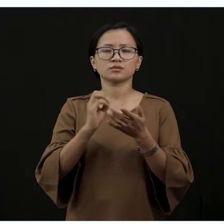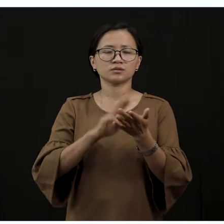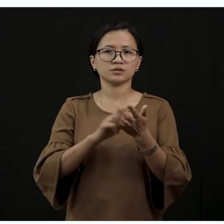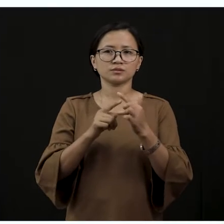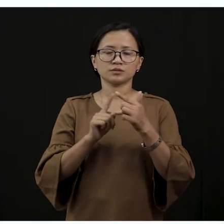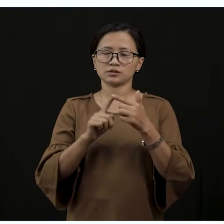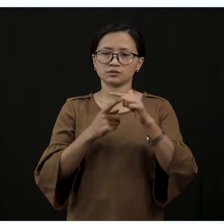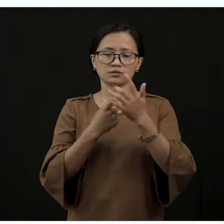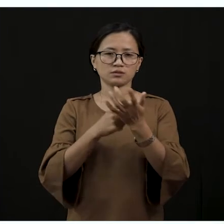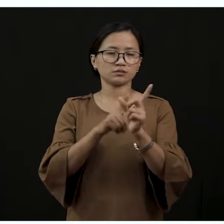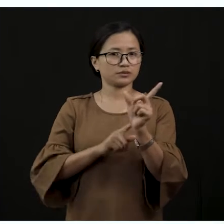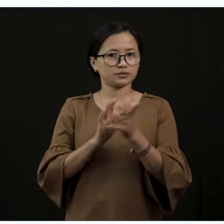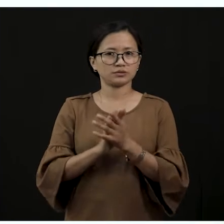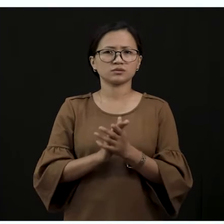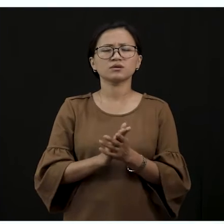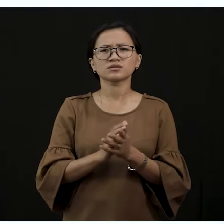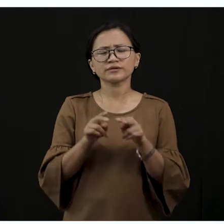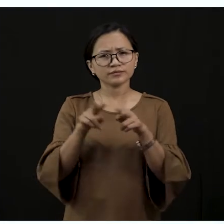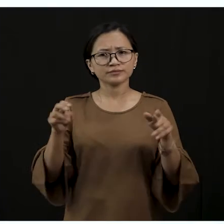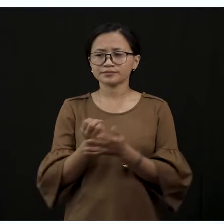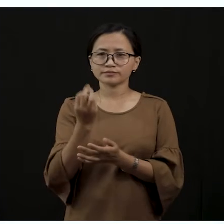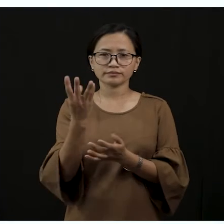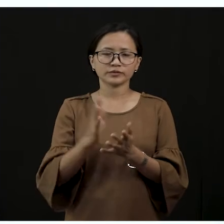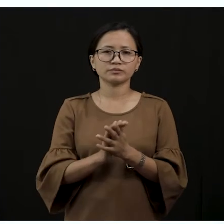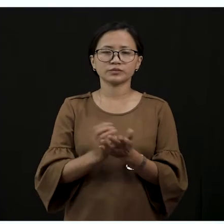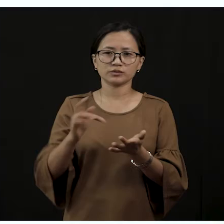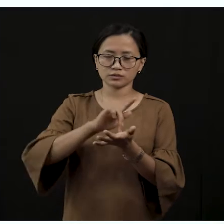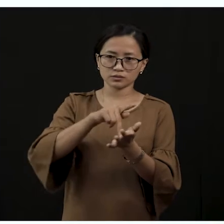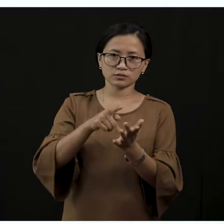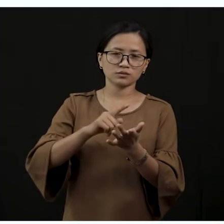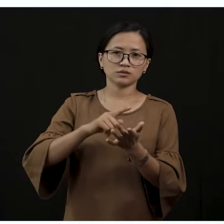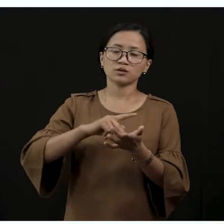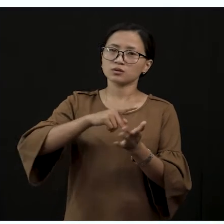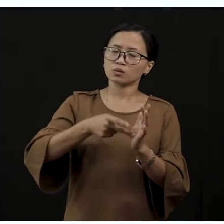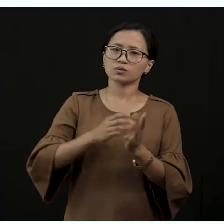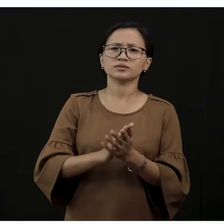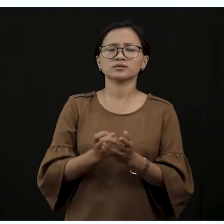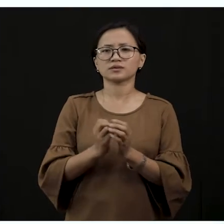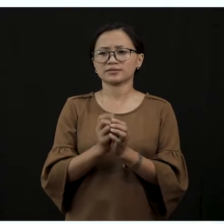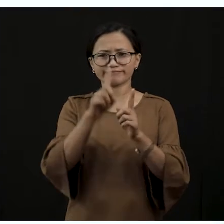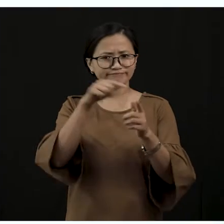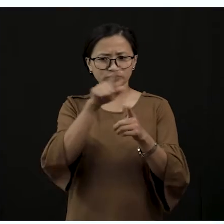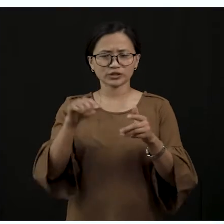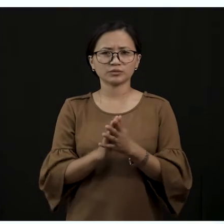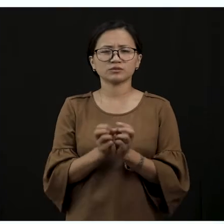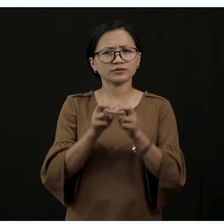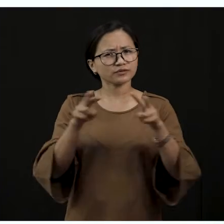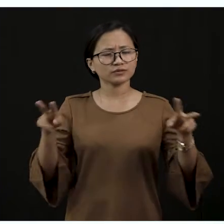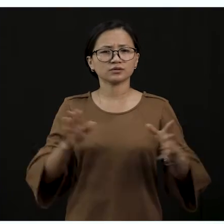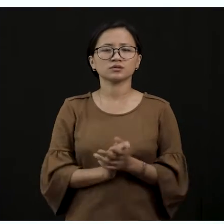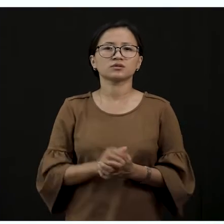That's about geometry. Okay. In this chapter, we are going